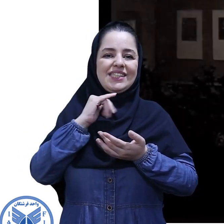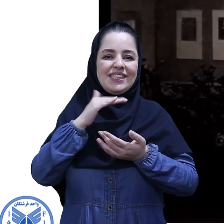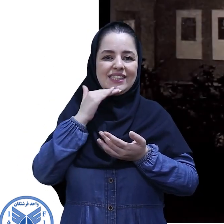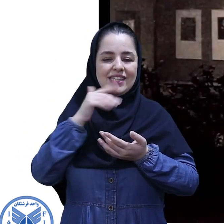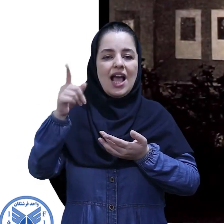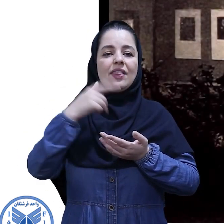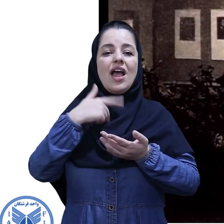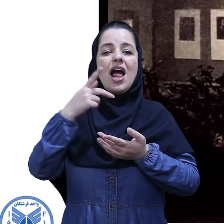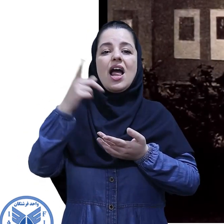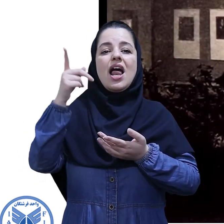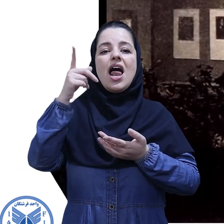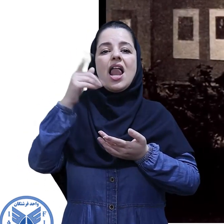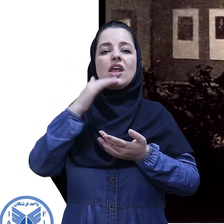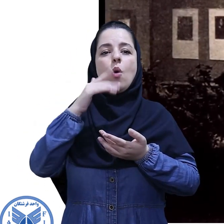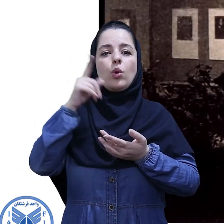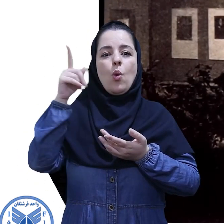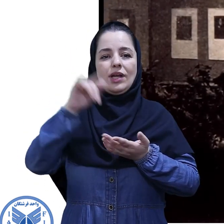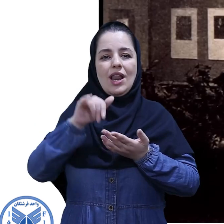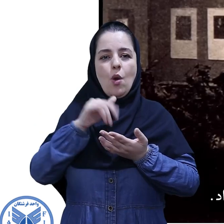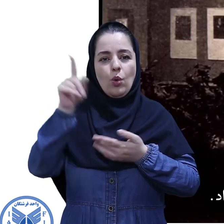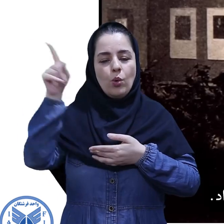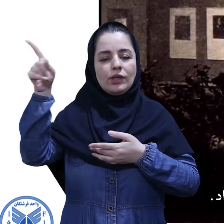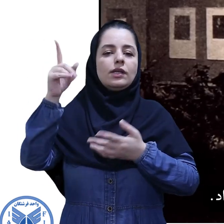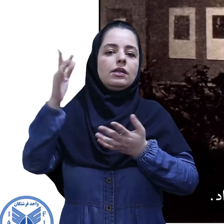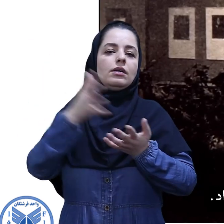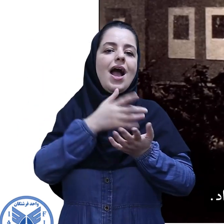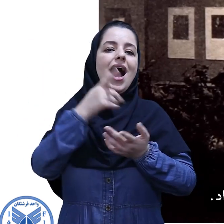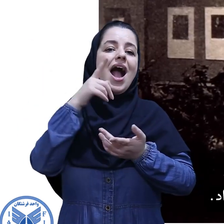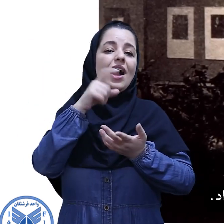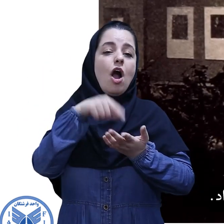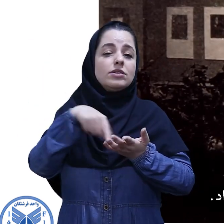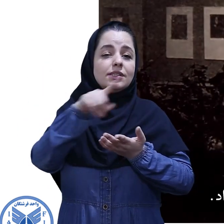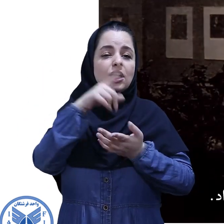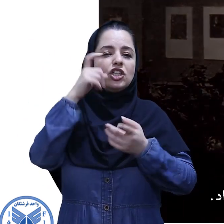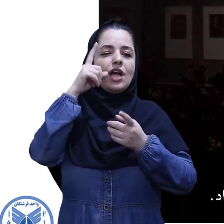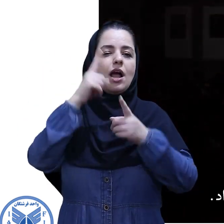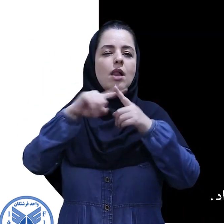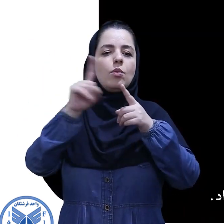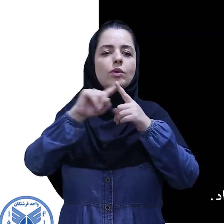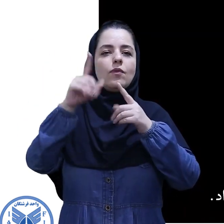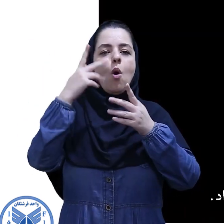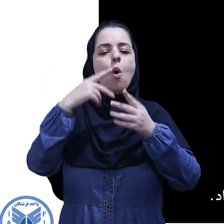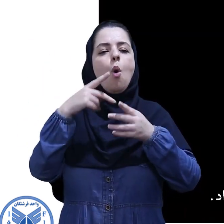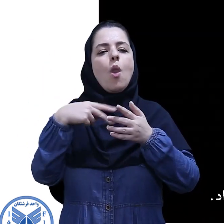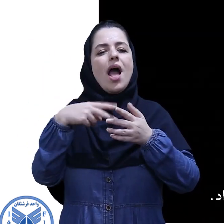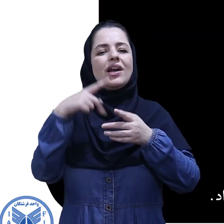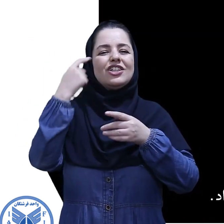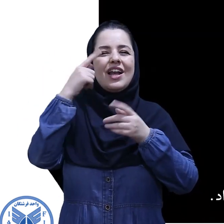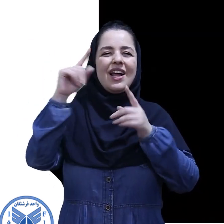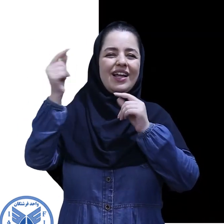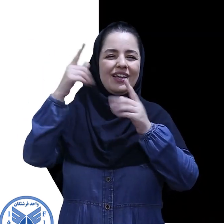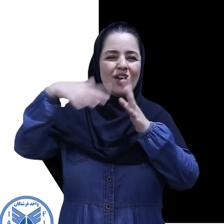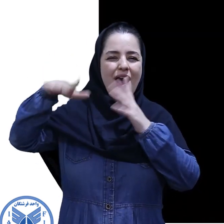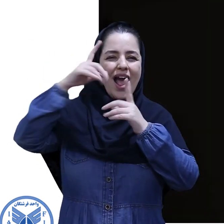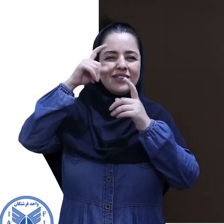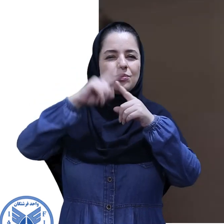had a gallery called 291 in New York that showed photography as an art form.